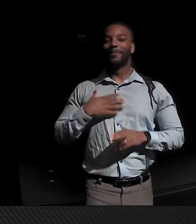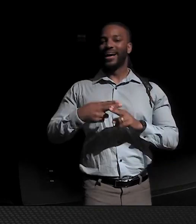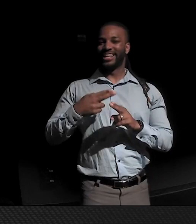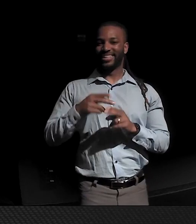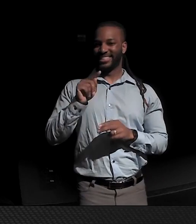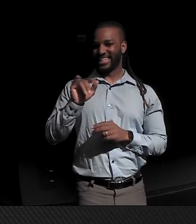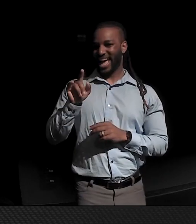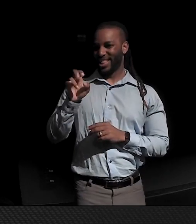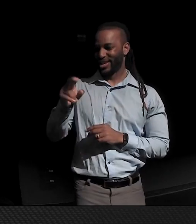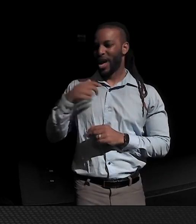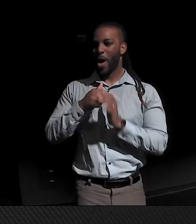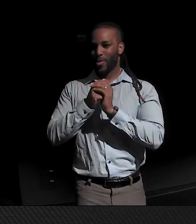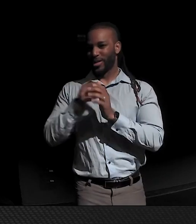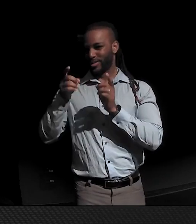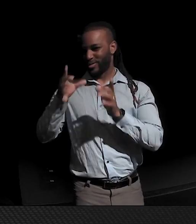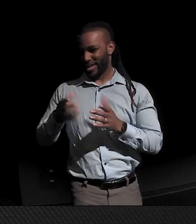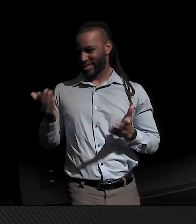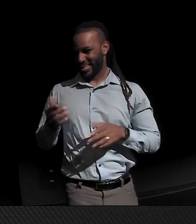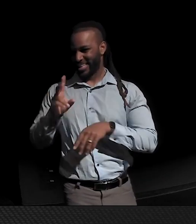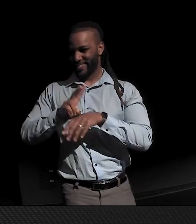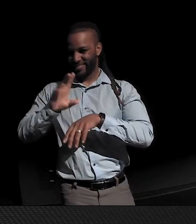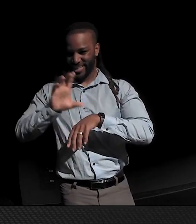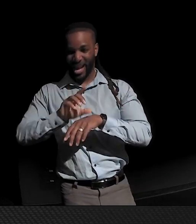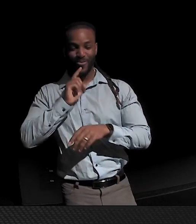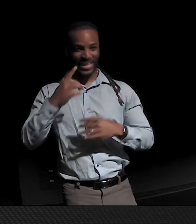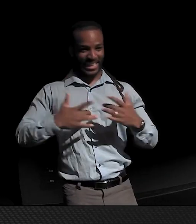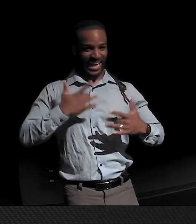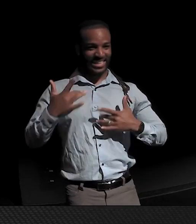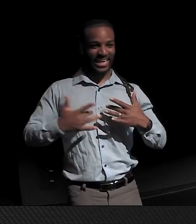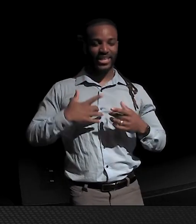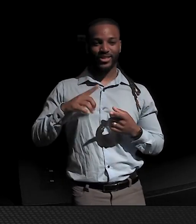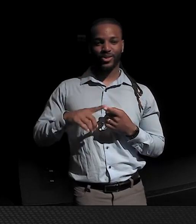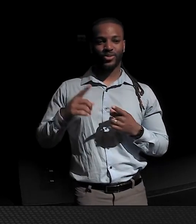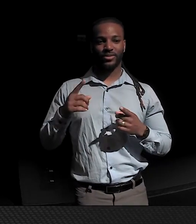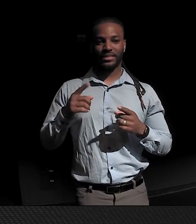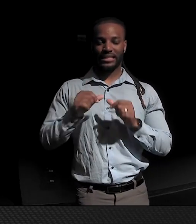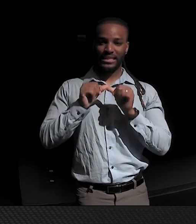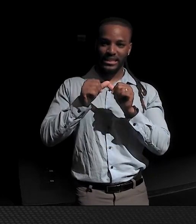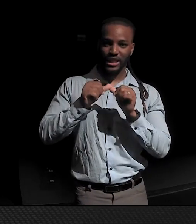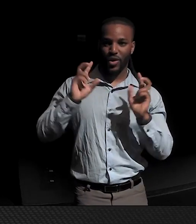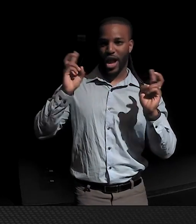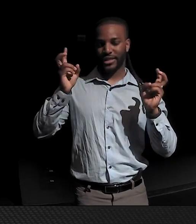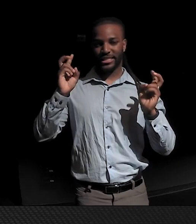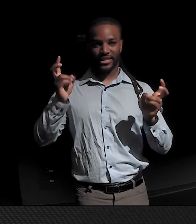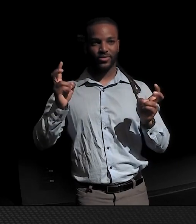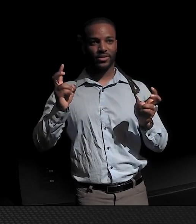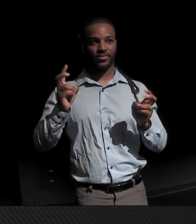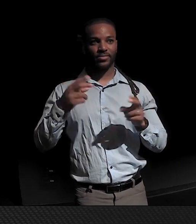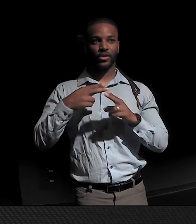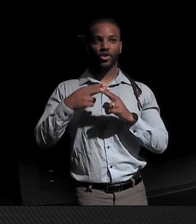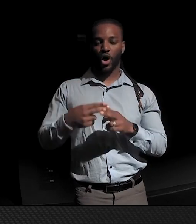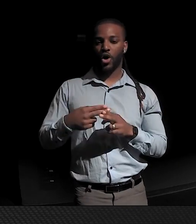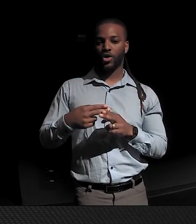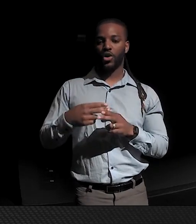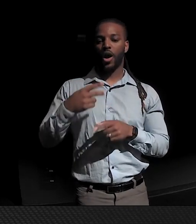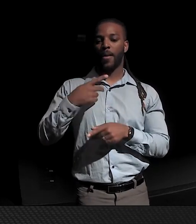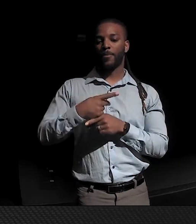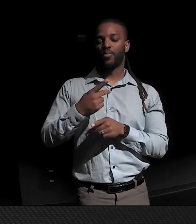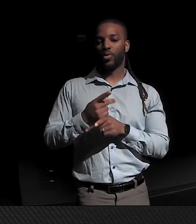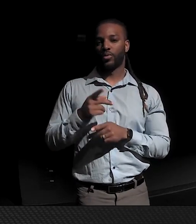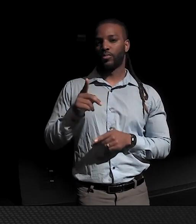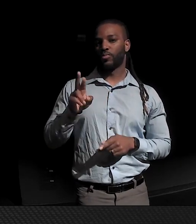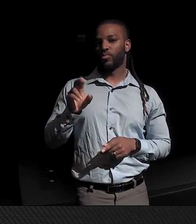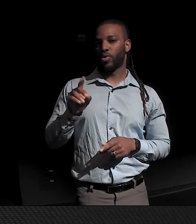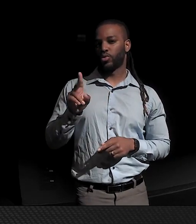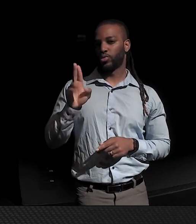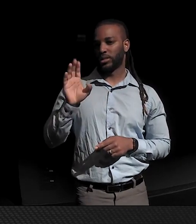Tyler, and I'm the worship director here at Vineyard, and I'm really excited to get to continue our series called Produce, where we're talking